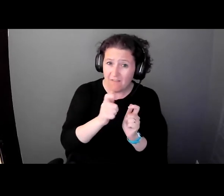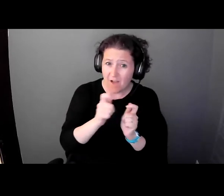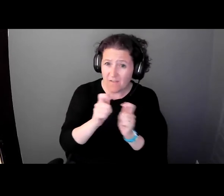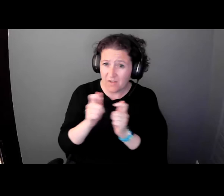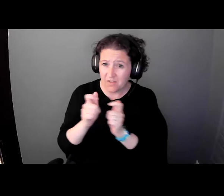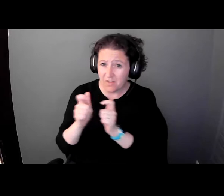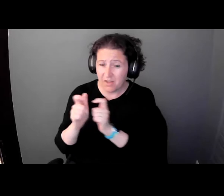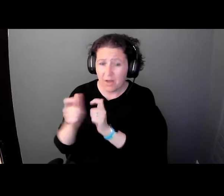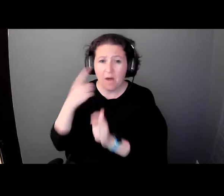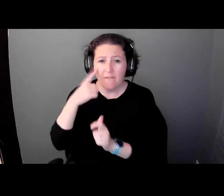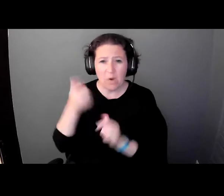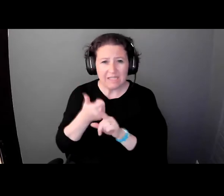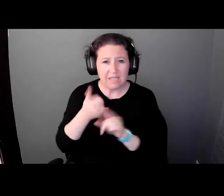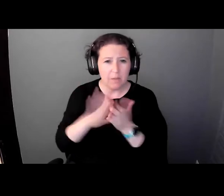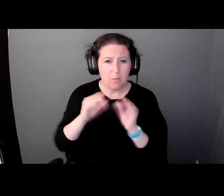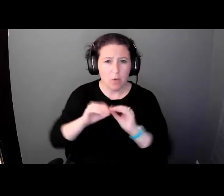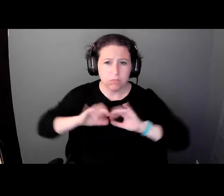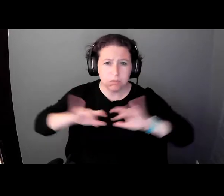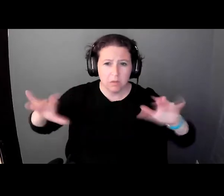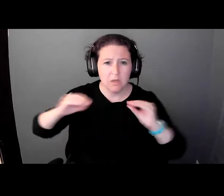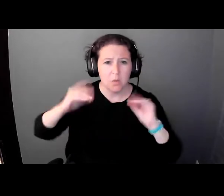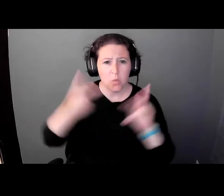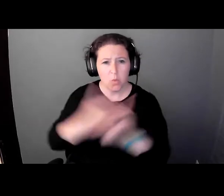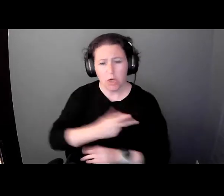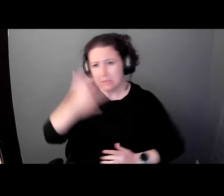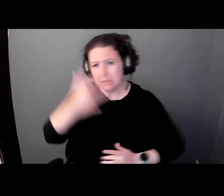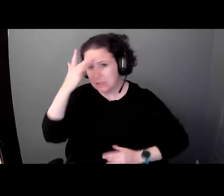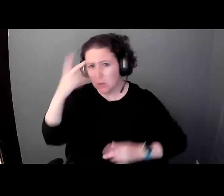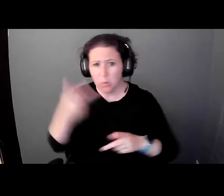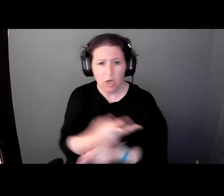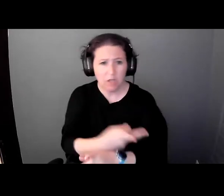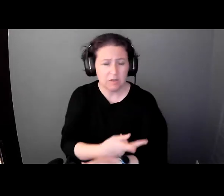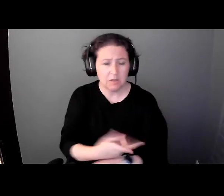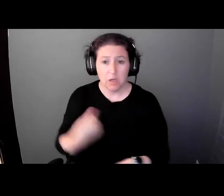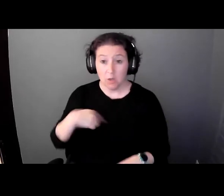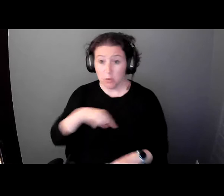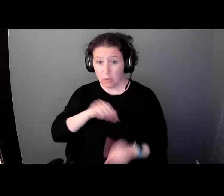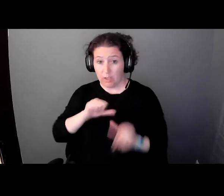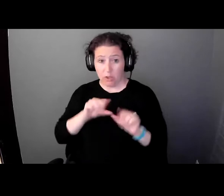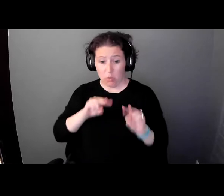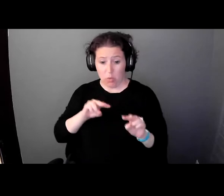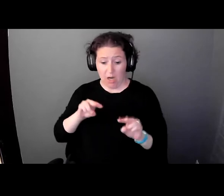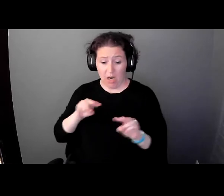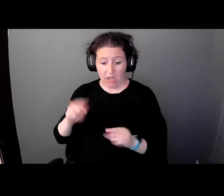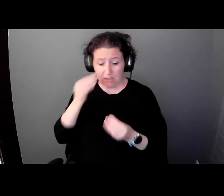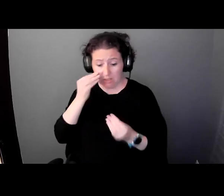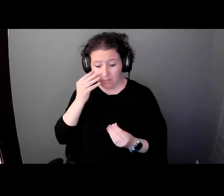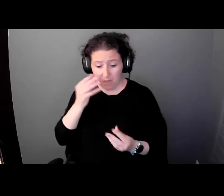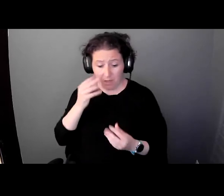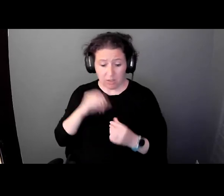pathogenic. So, every week we watch, we look at the data as it evolves.